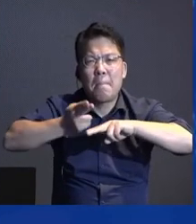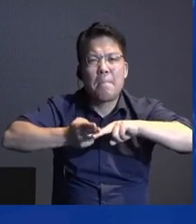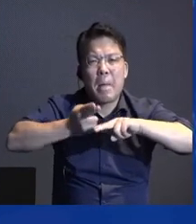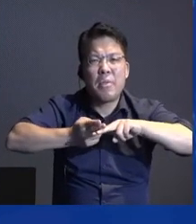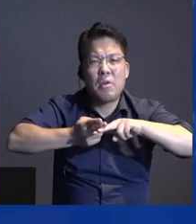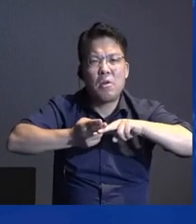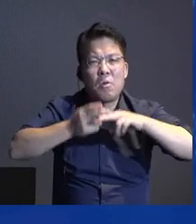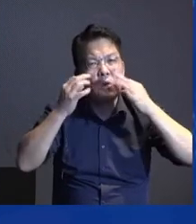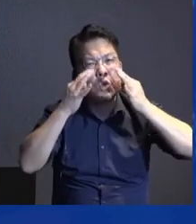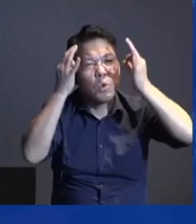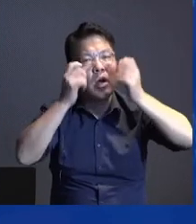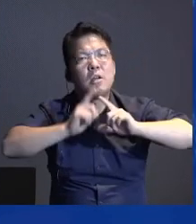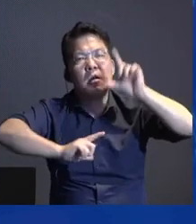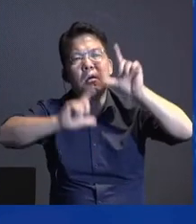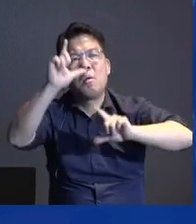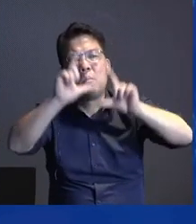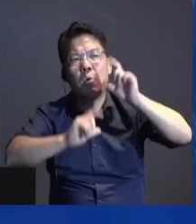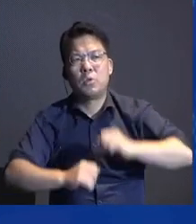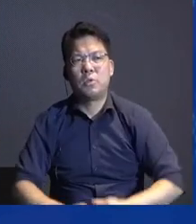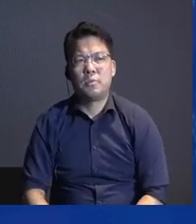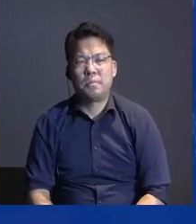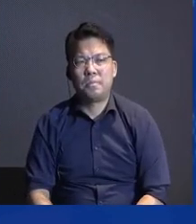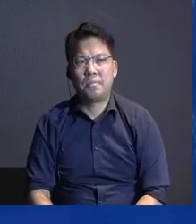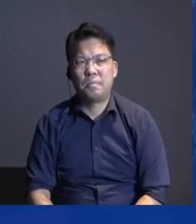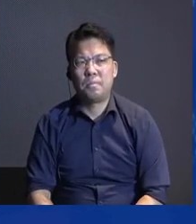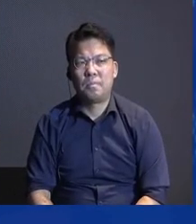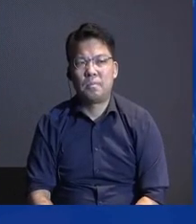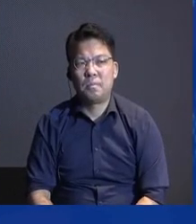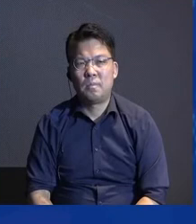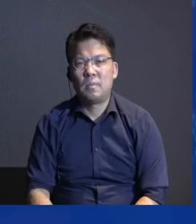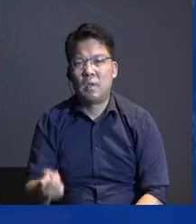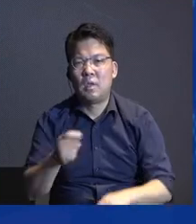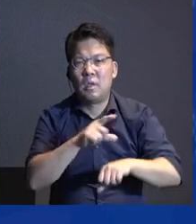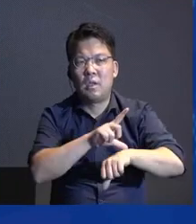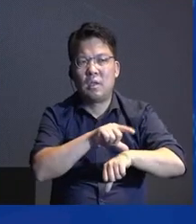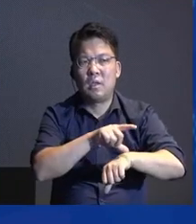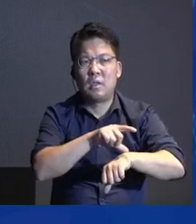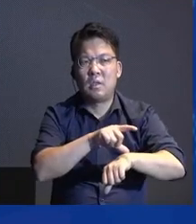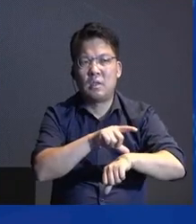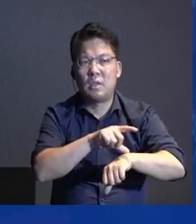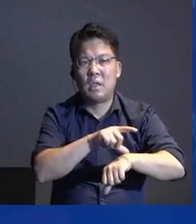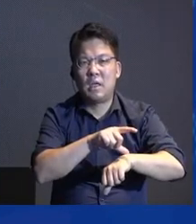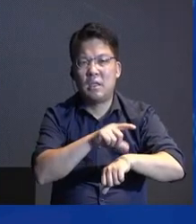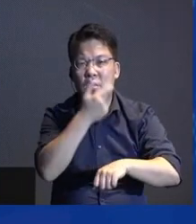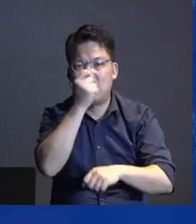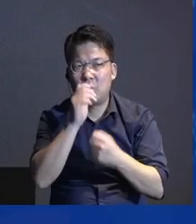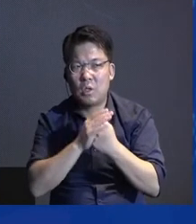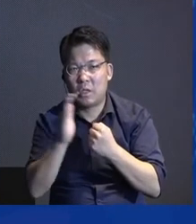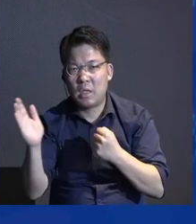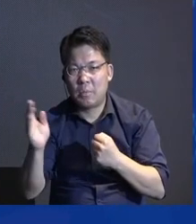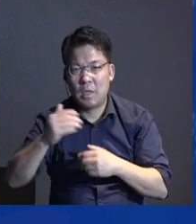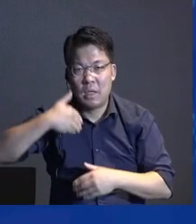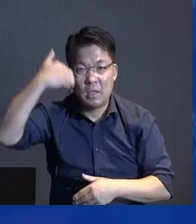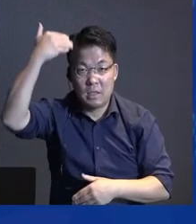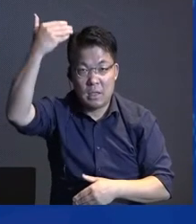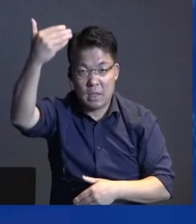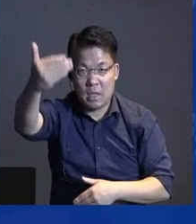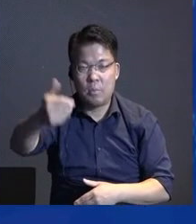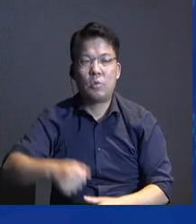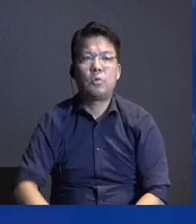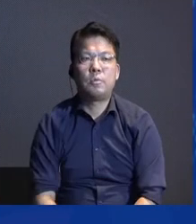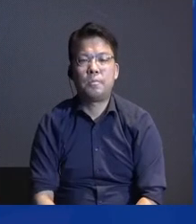I guess we don't have enough time, so I'm gonna show you next slide. Okay.